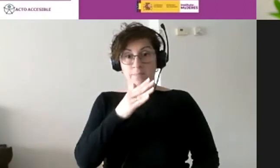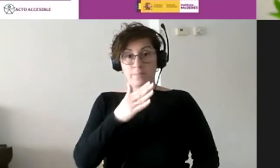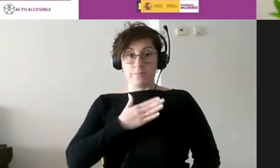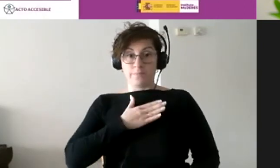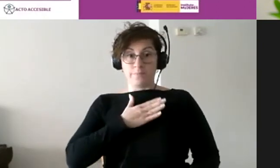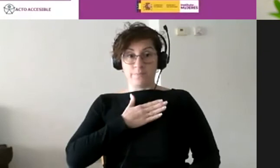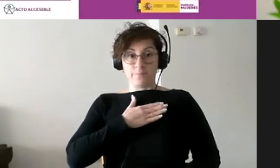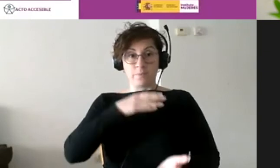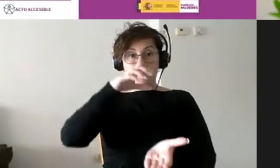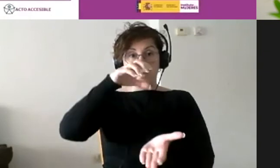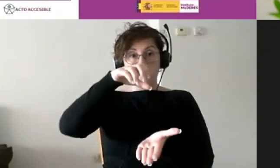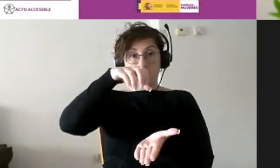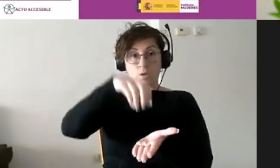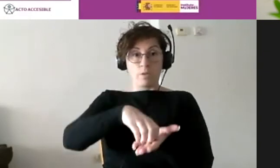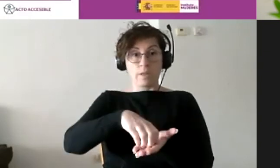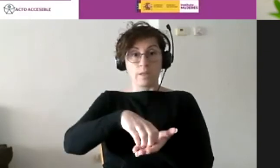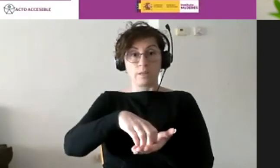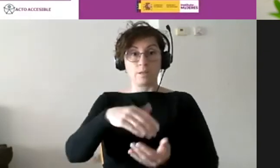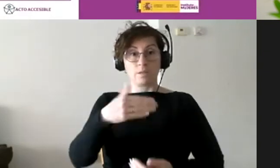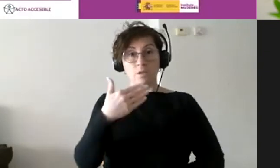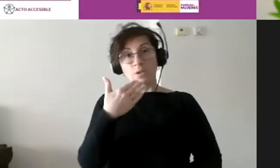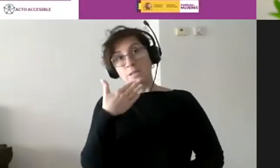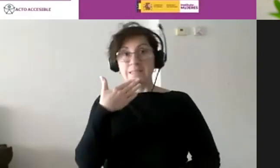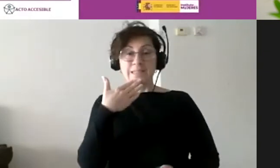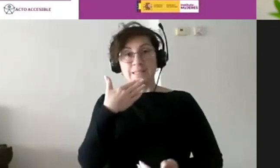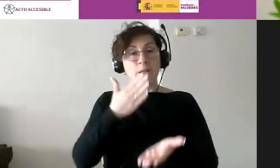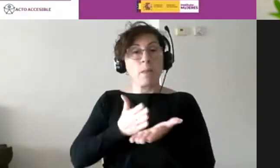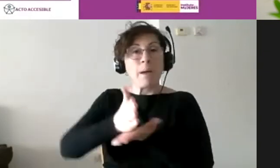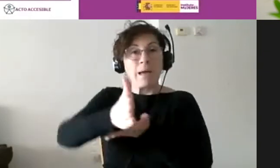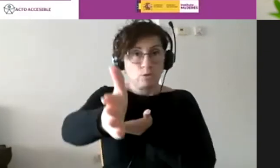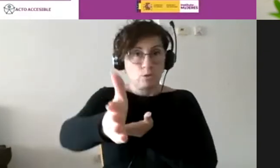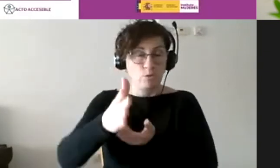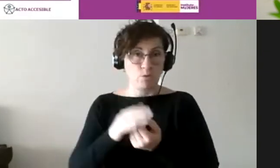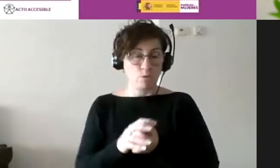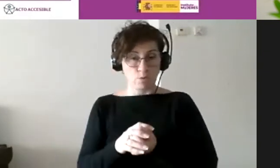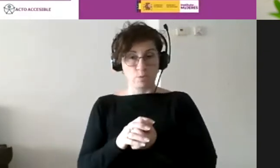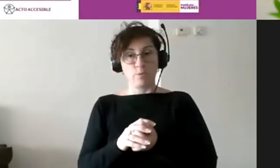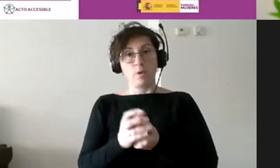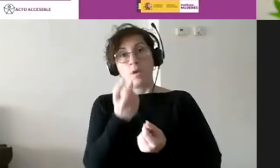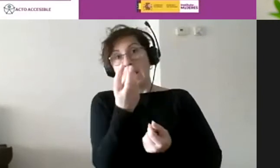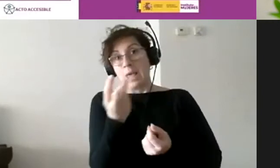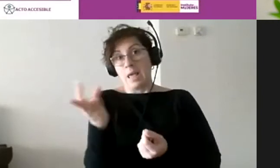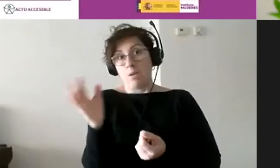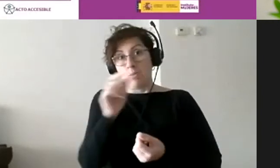Izum, Volnovakha, and other areas that are severely burned.